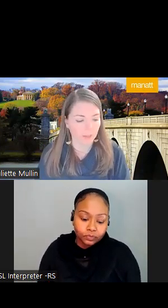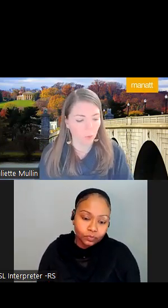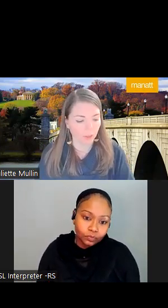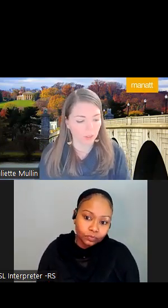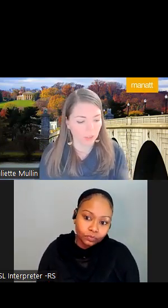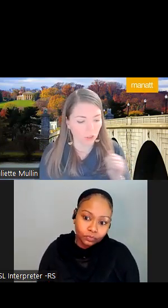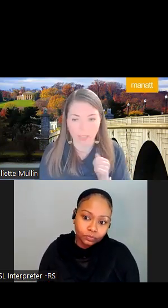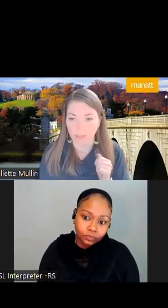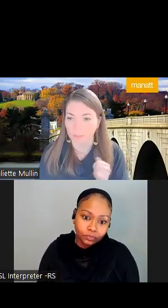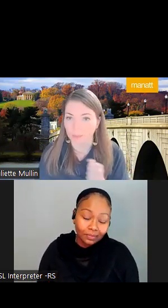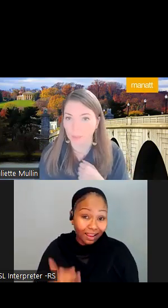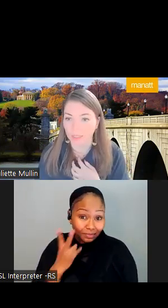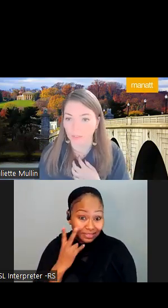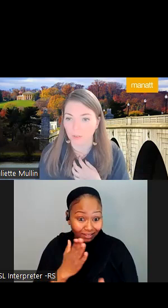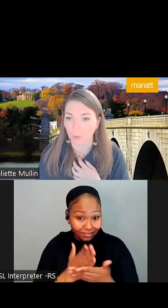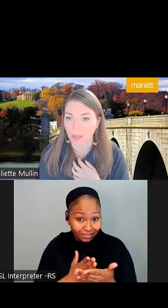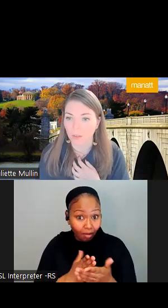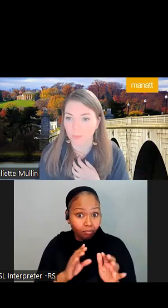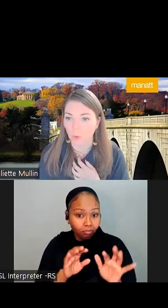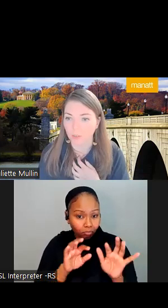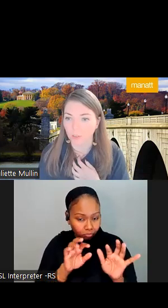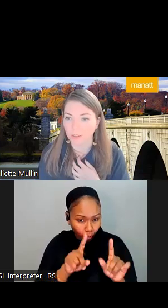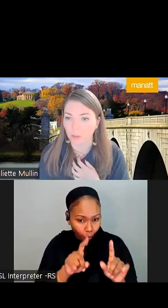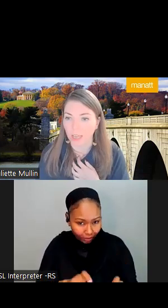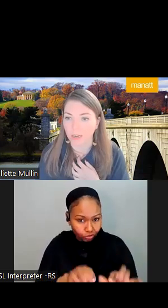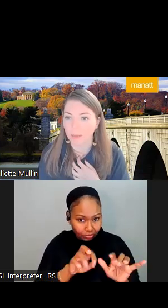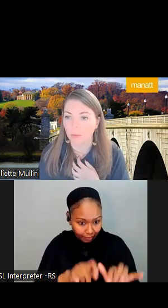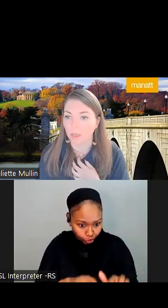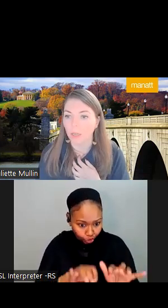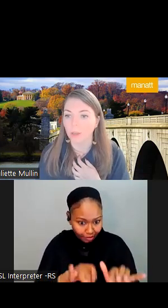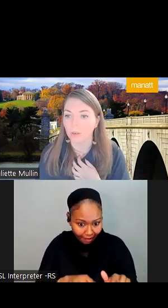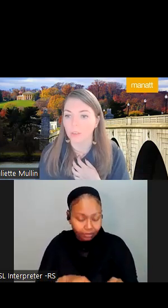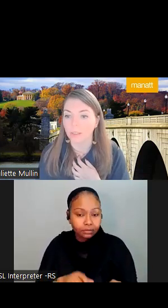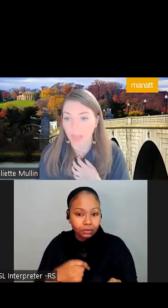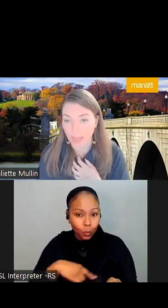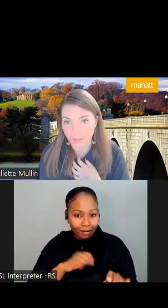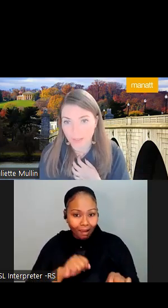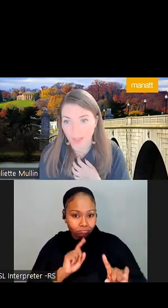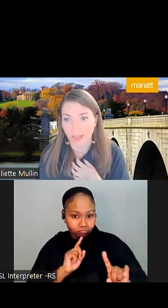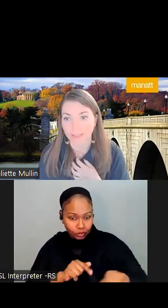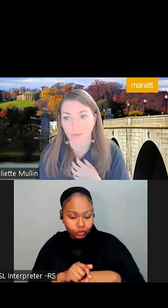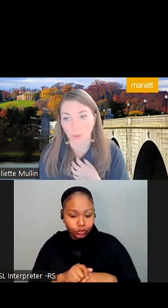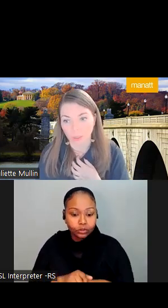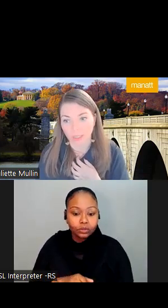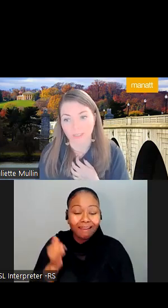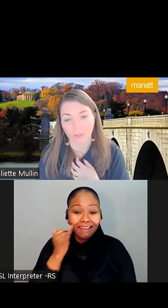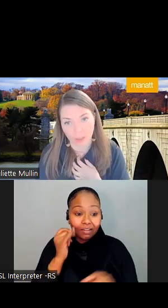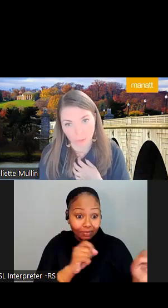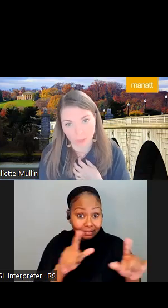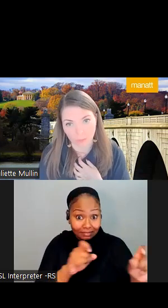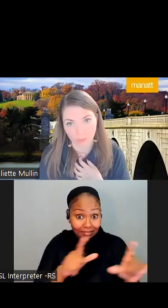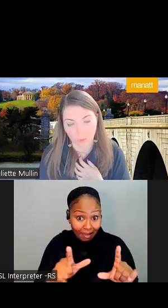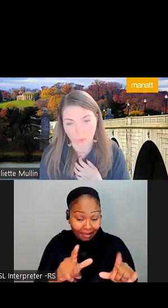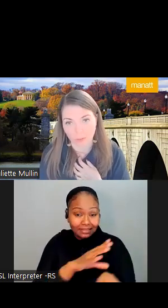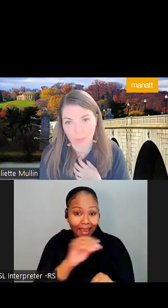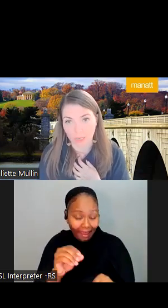And I am seeing some questions in the chat that we can answer as well. There's some questions in the chat about whether the slides and the recording and the